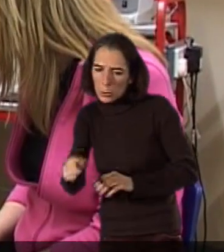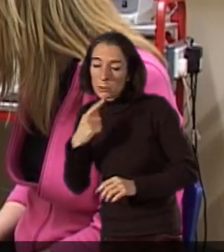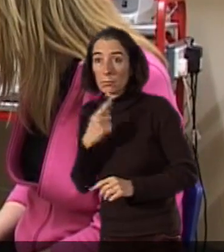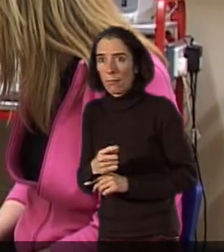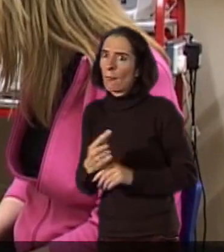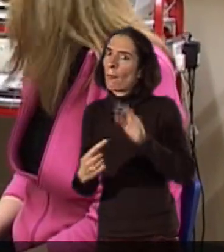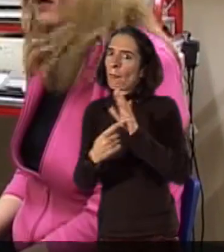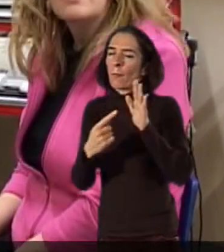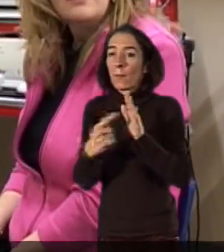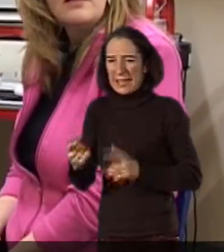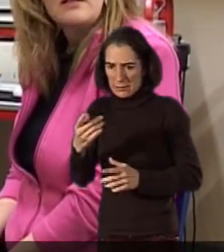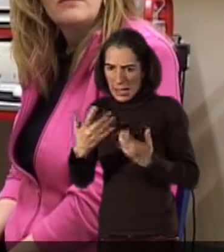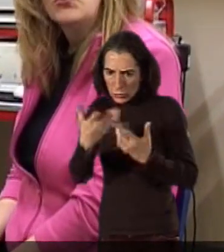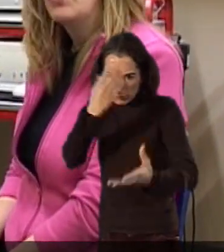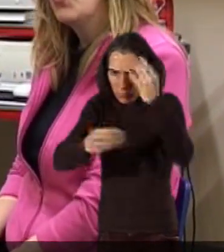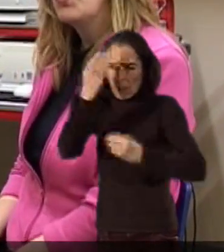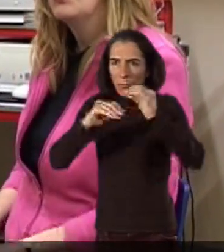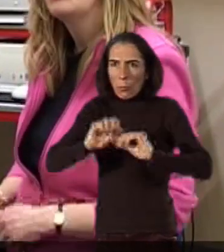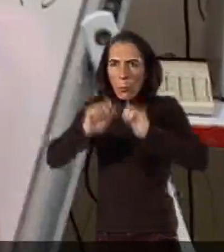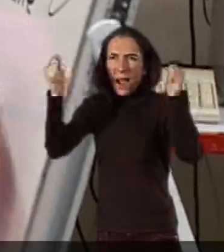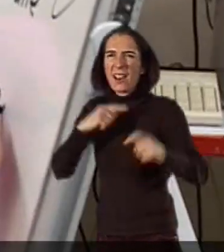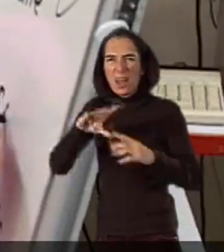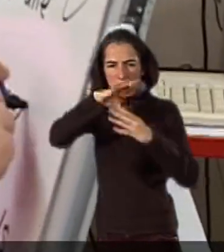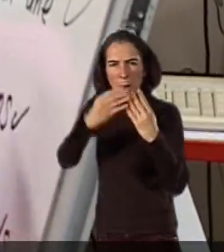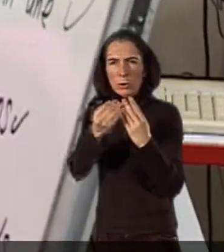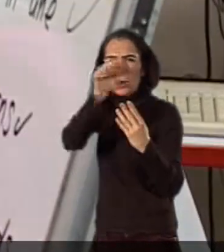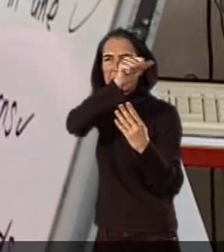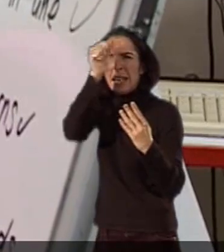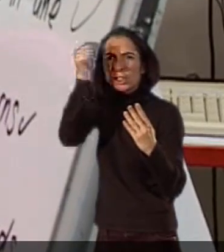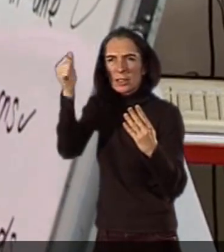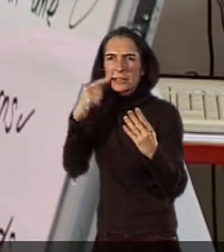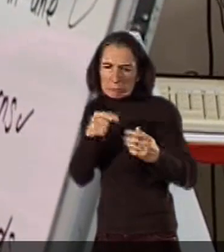accelerated learning and improved awareness of multiple intelligences.